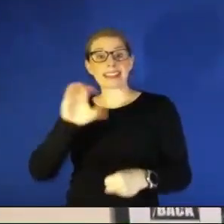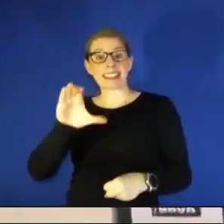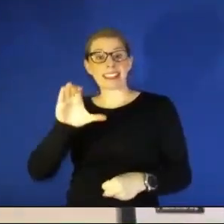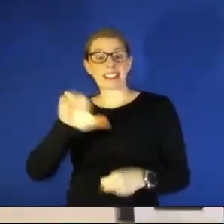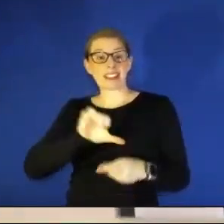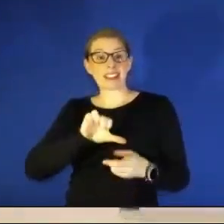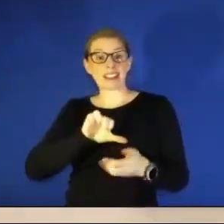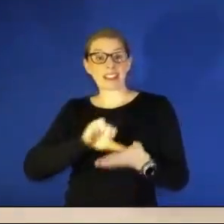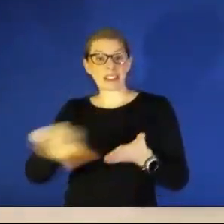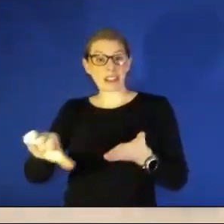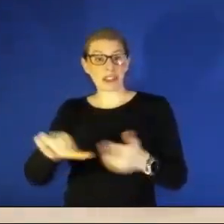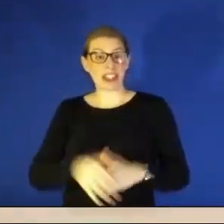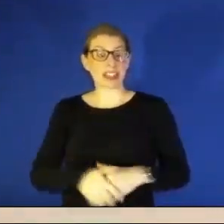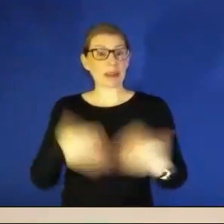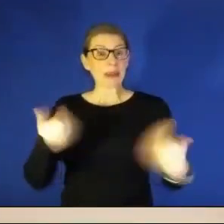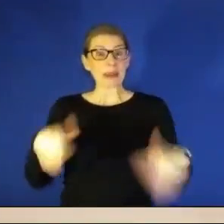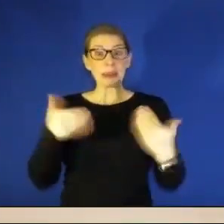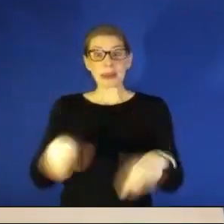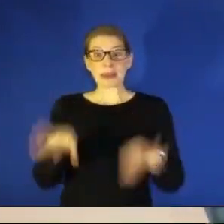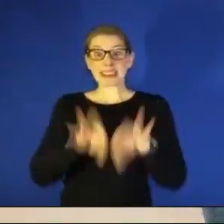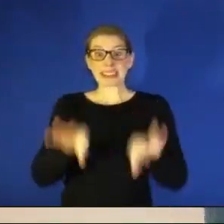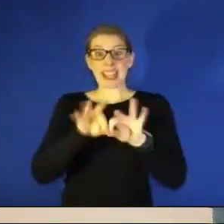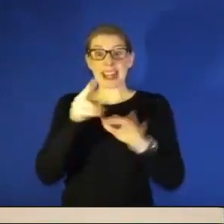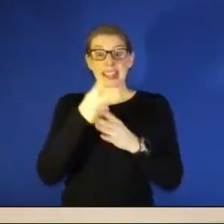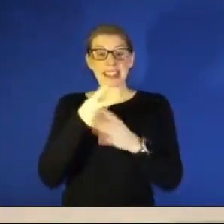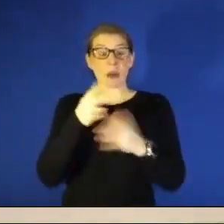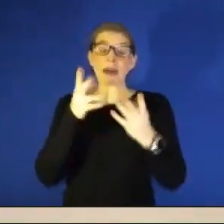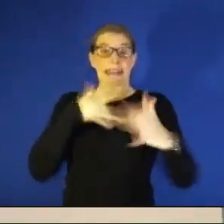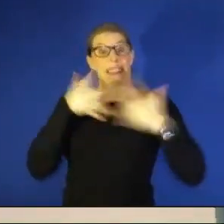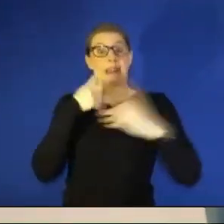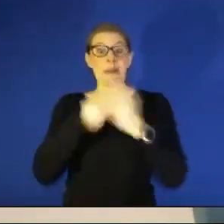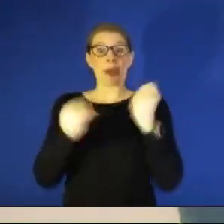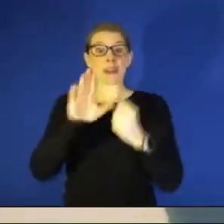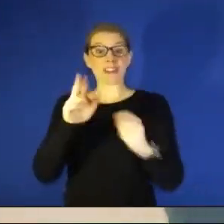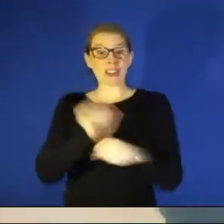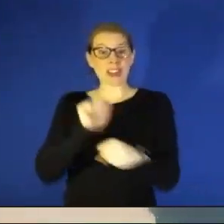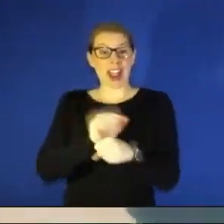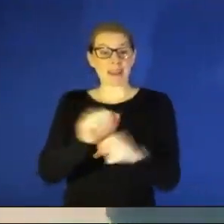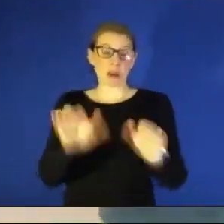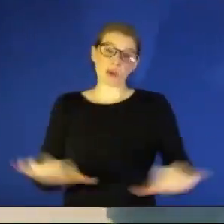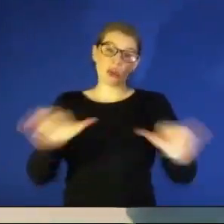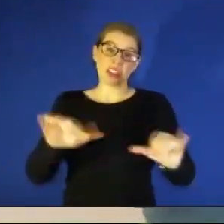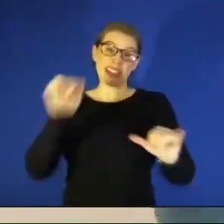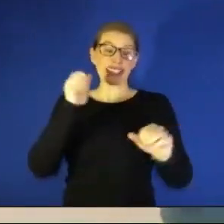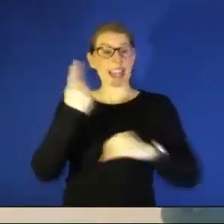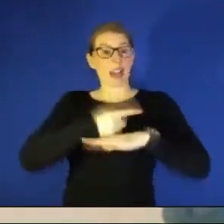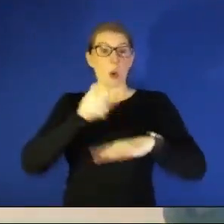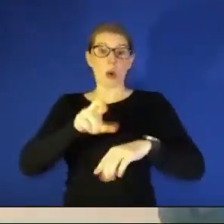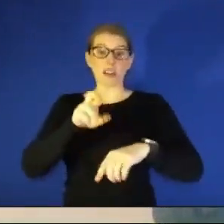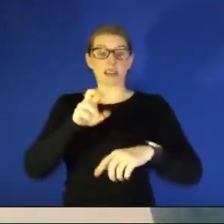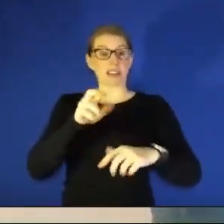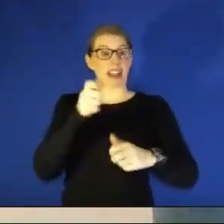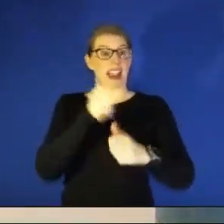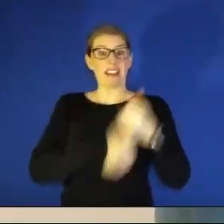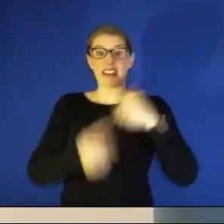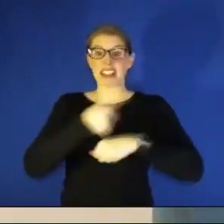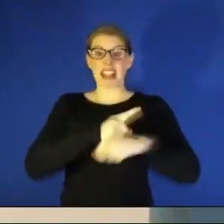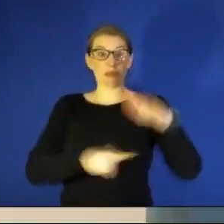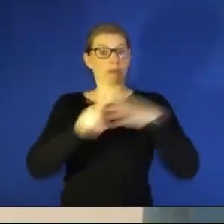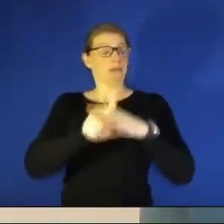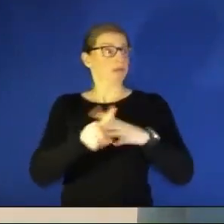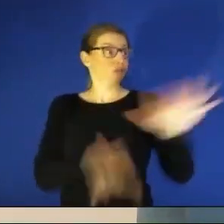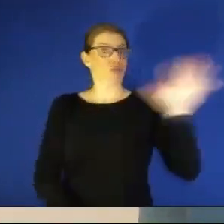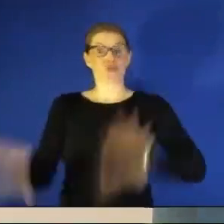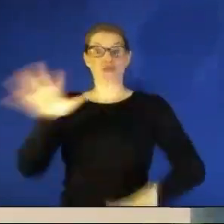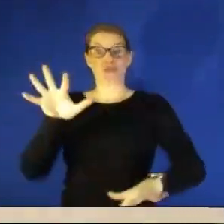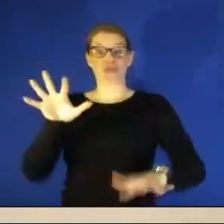got to be so exciting, both of your jobs. Is there ever a routine day, or is always you show up and you kind of never know what kind of excitement's going to